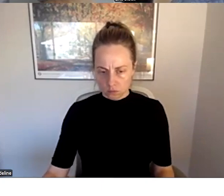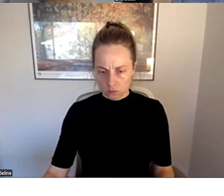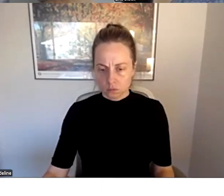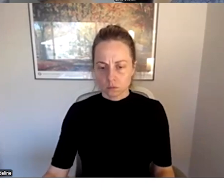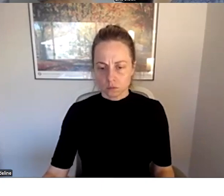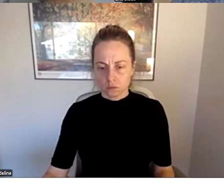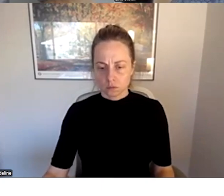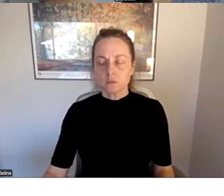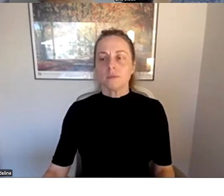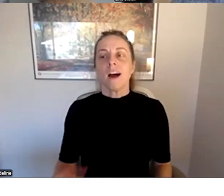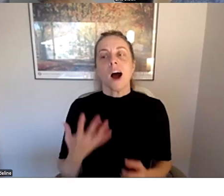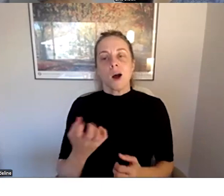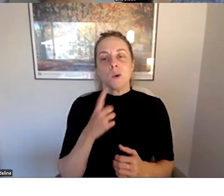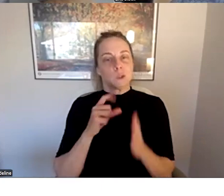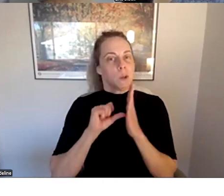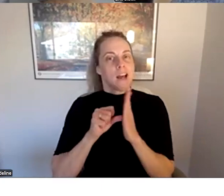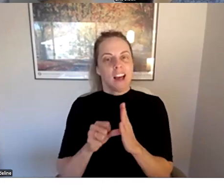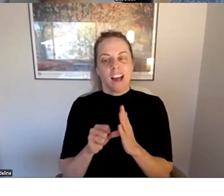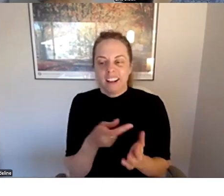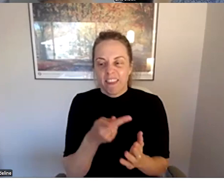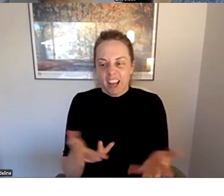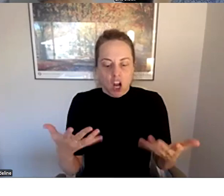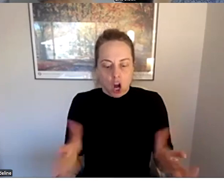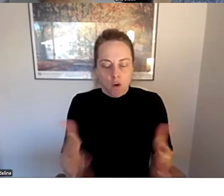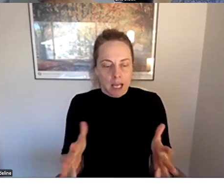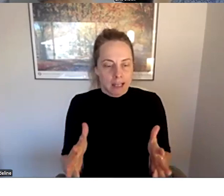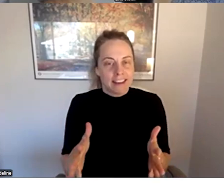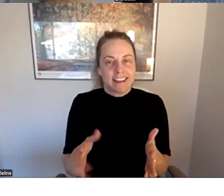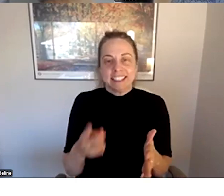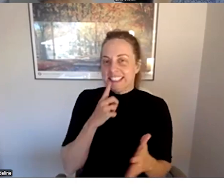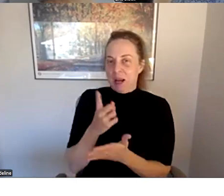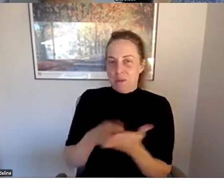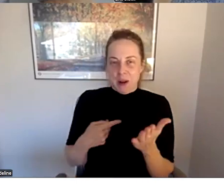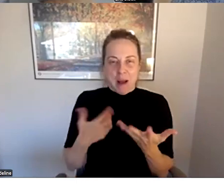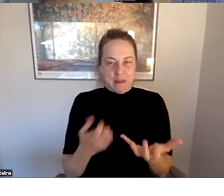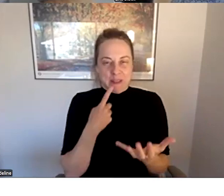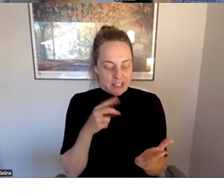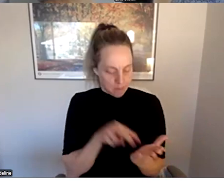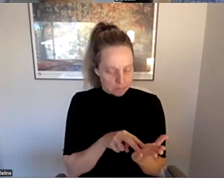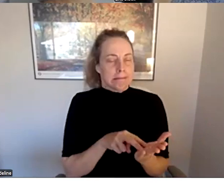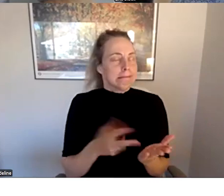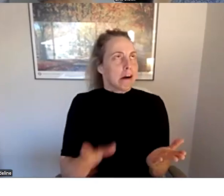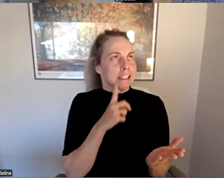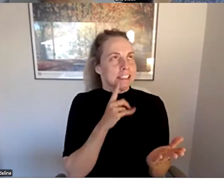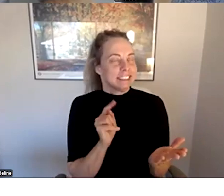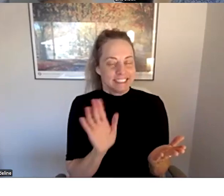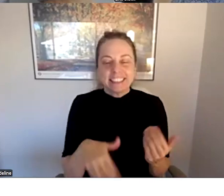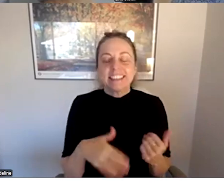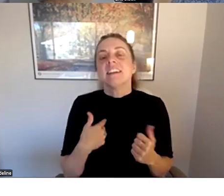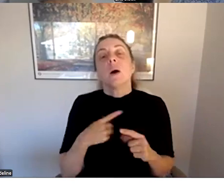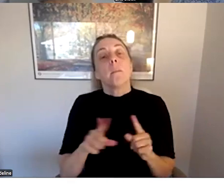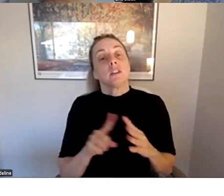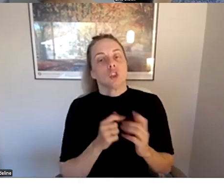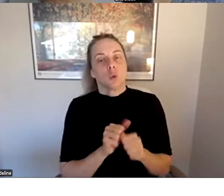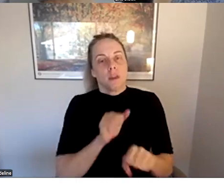the words out of my mouth that I had in my notes. But, you know, first starting with, you know, the whole the employment